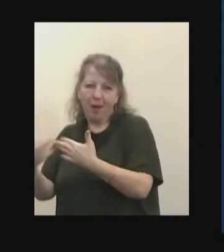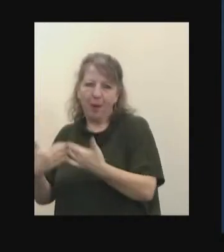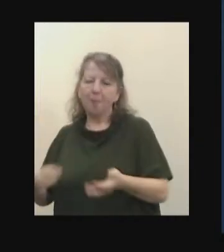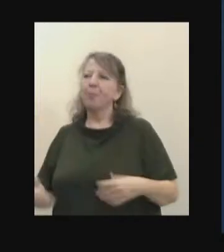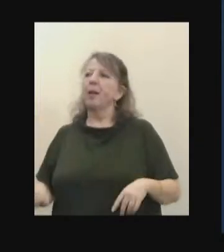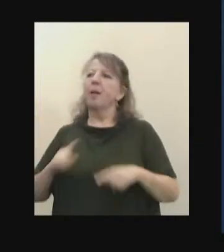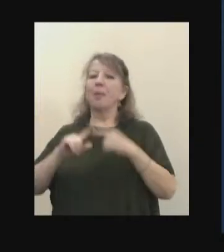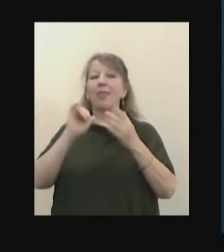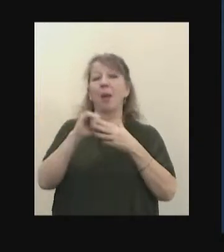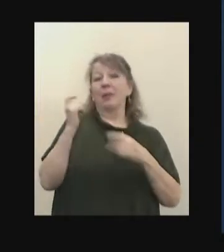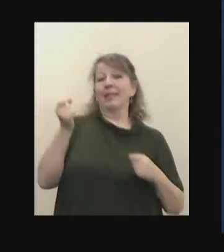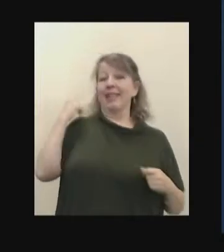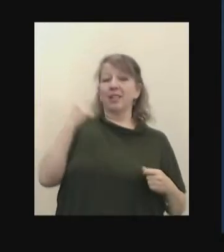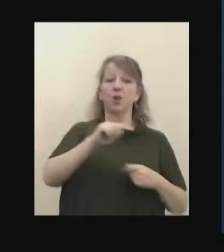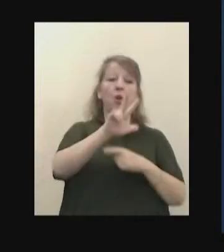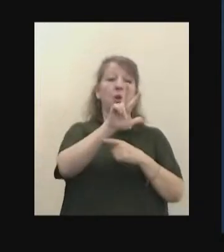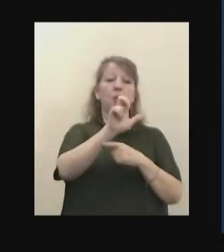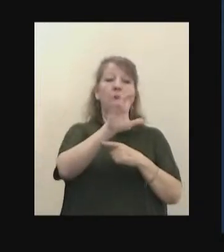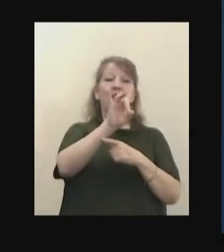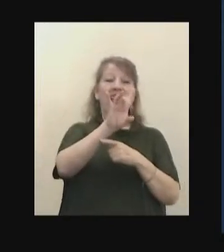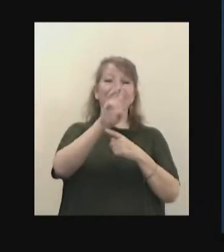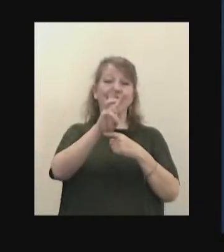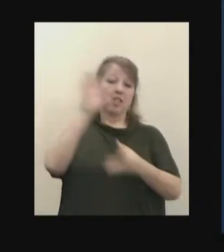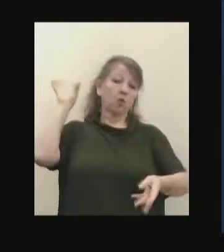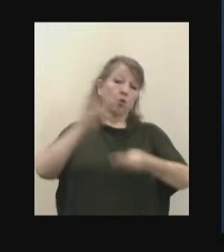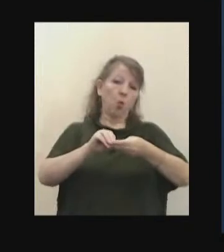last year, 386 total patients,